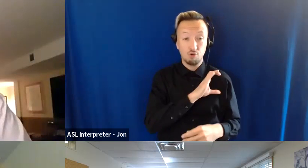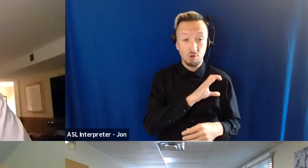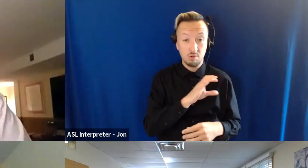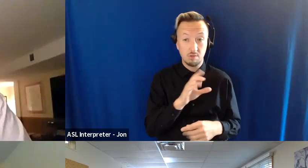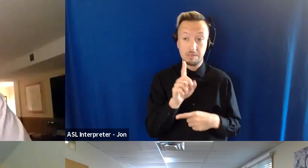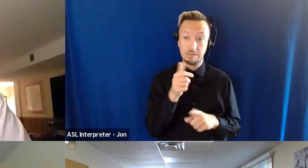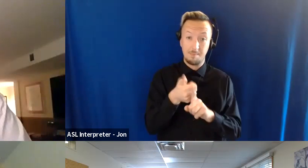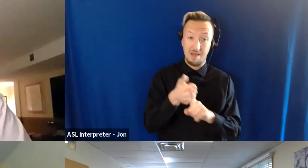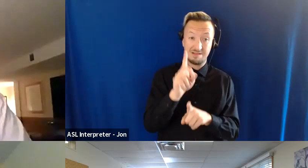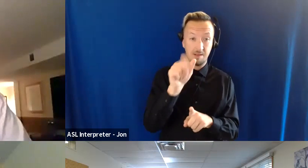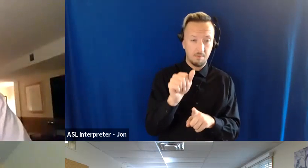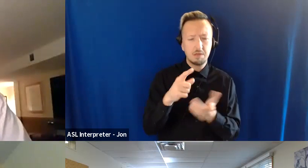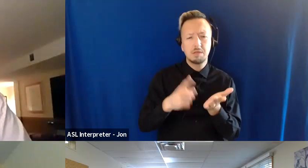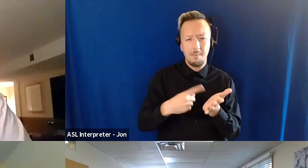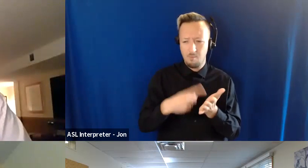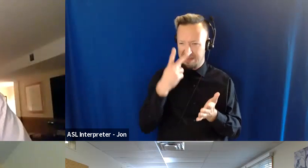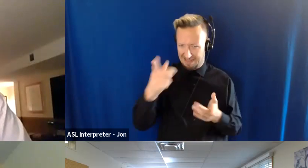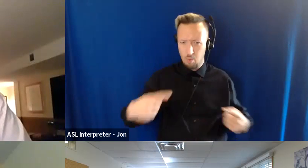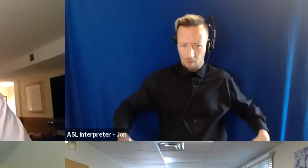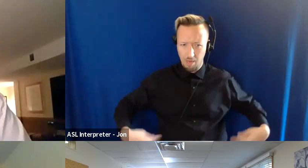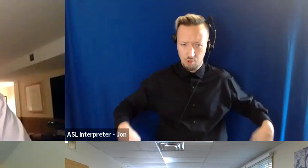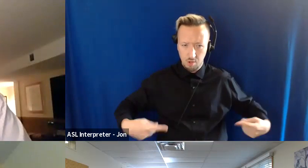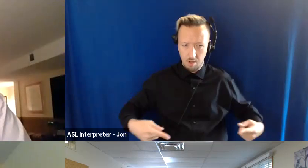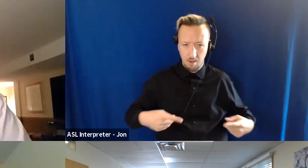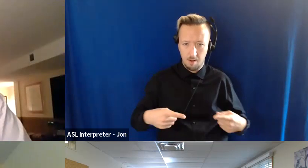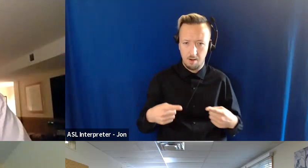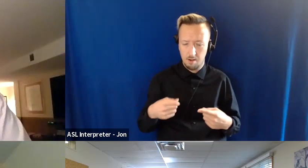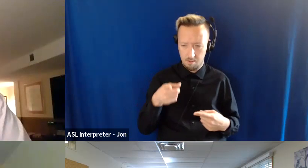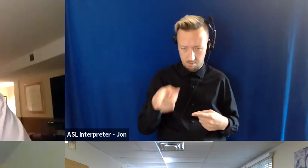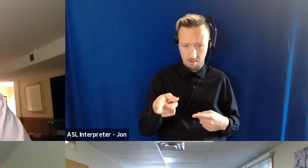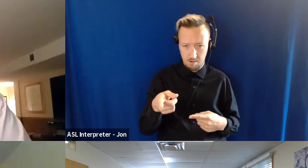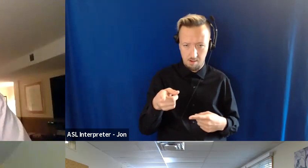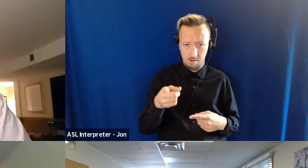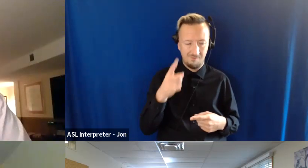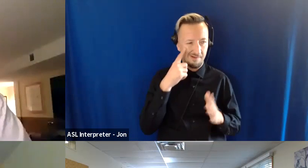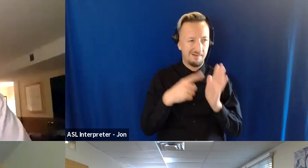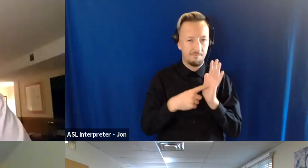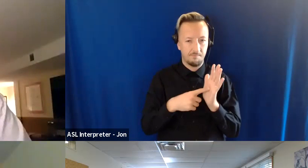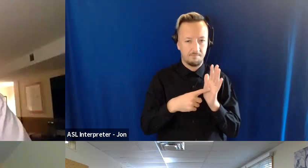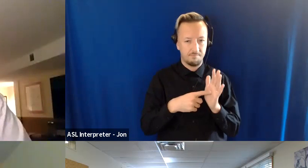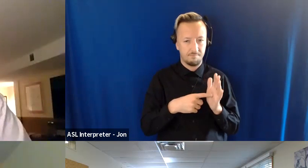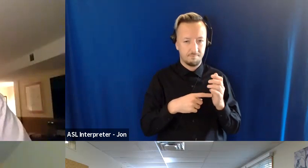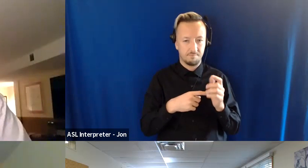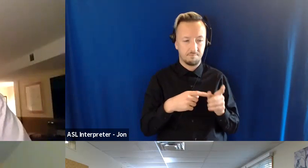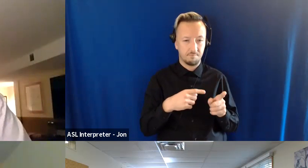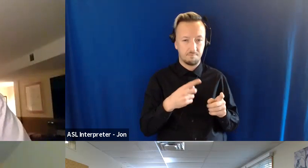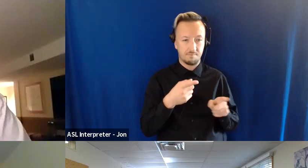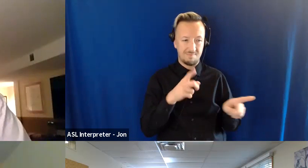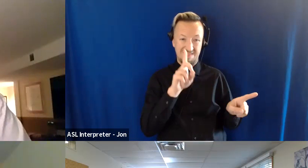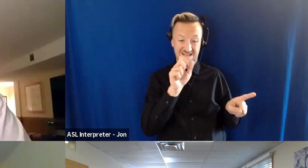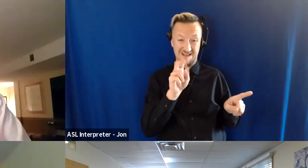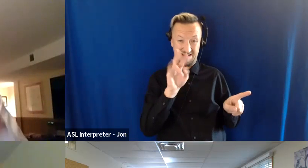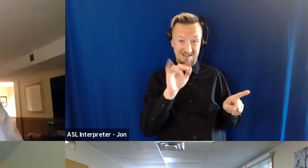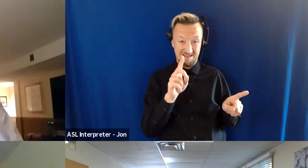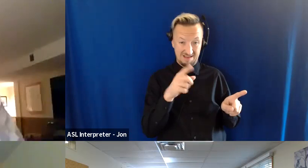some people like in wheelchairs, just like how my fellow panelist David here has